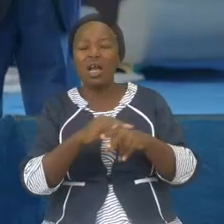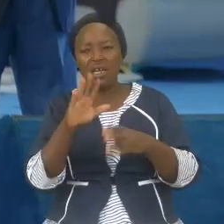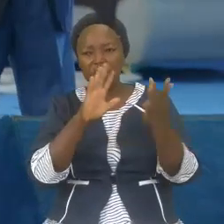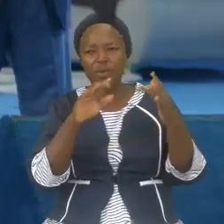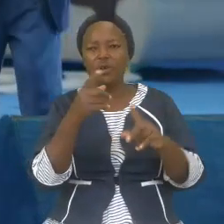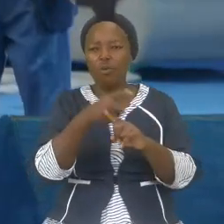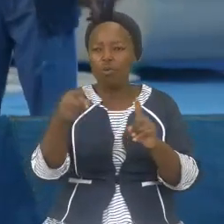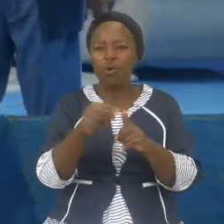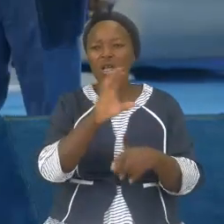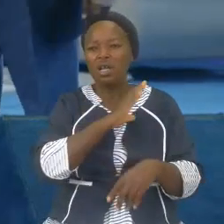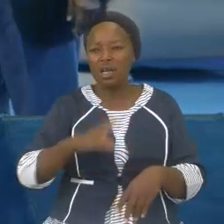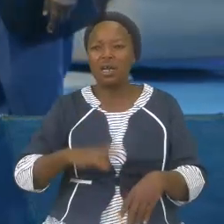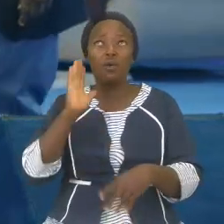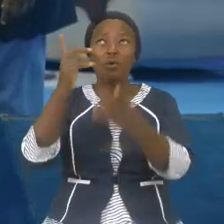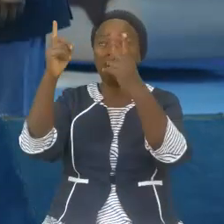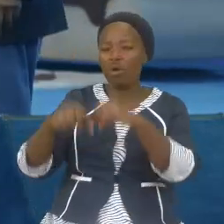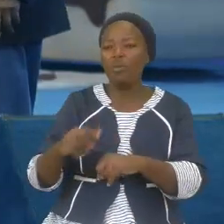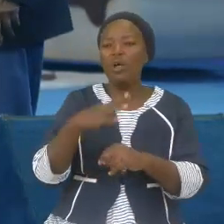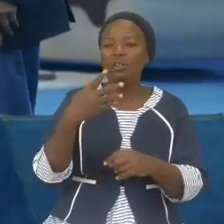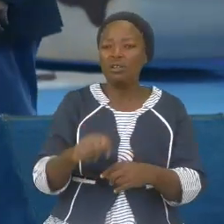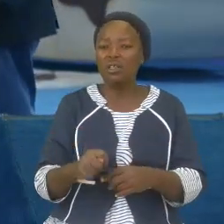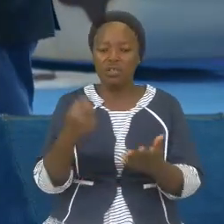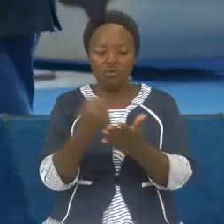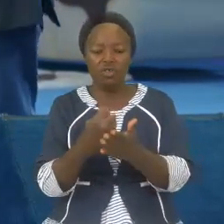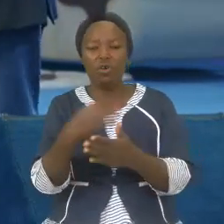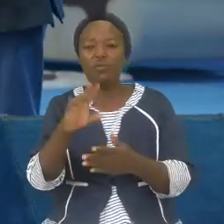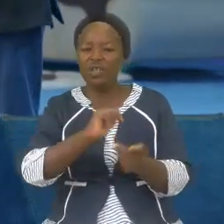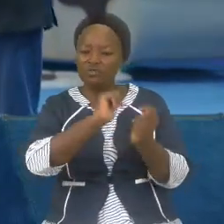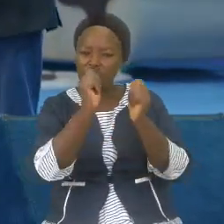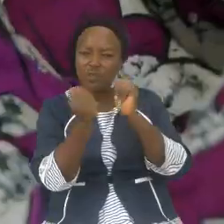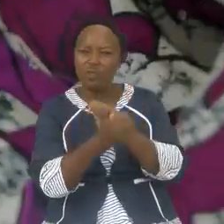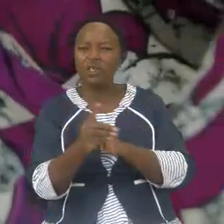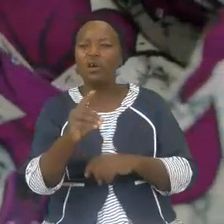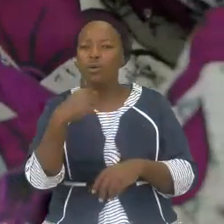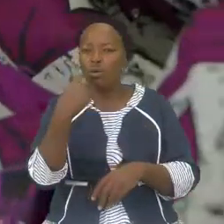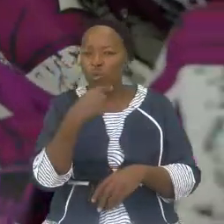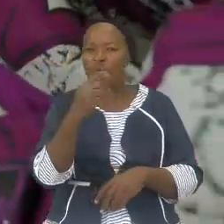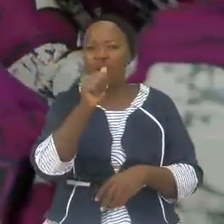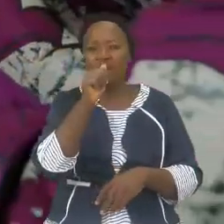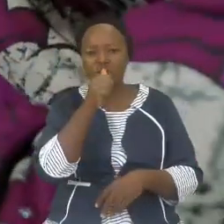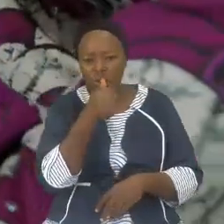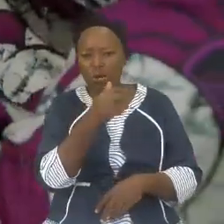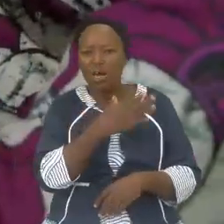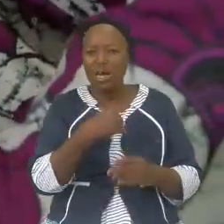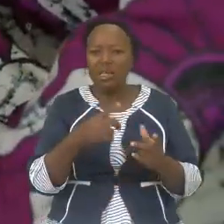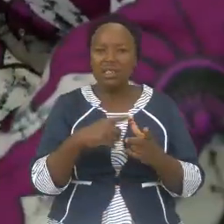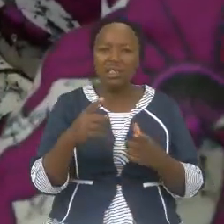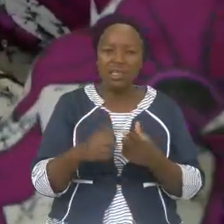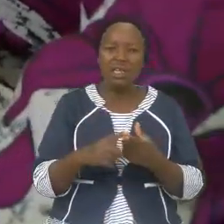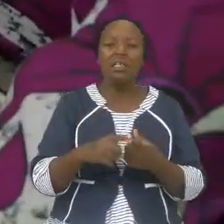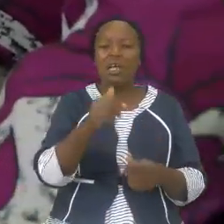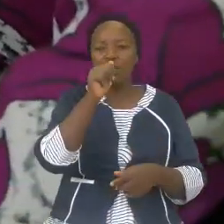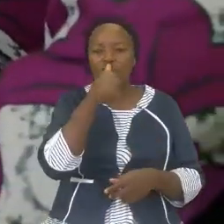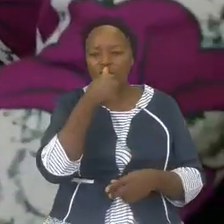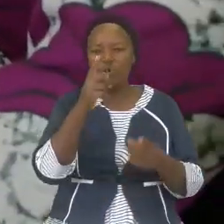Christ will come, the treasure of the transformed who endure and they endure to the end.